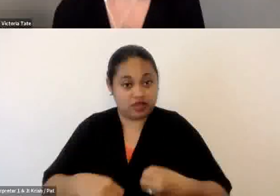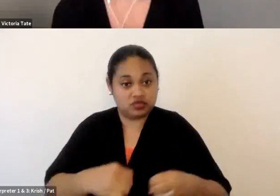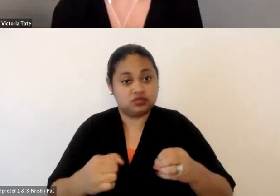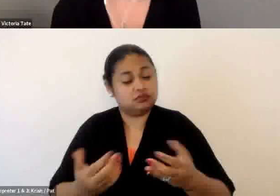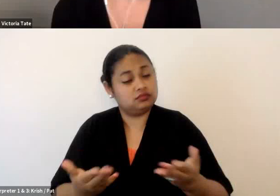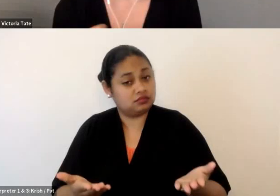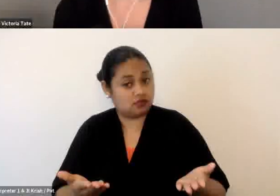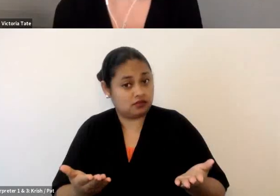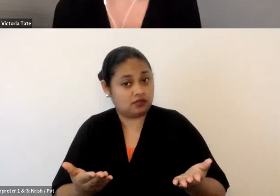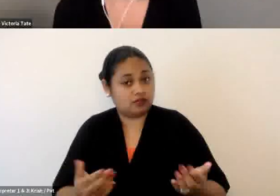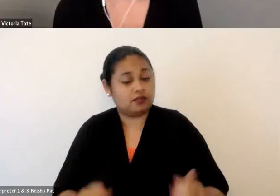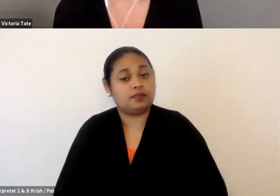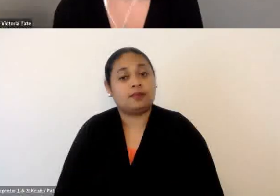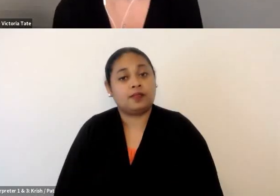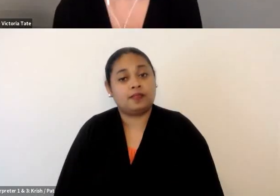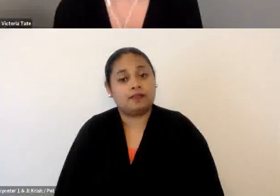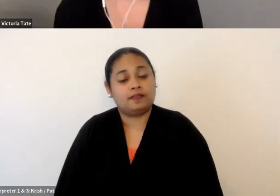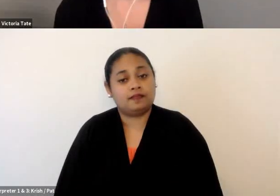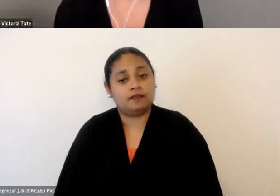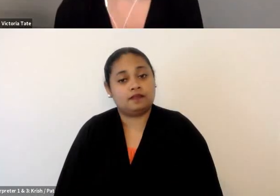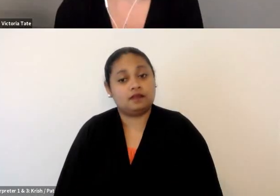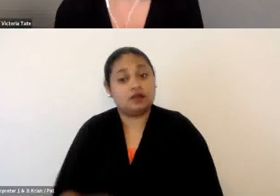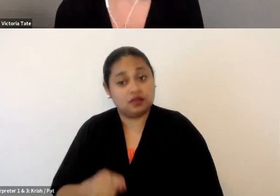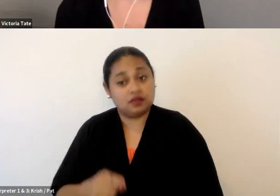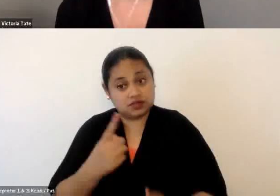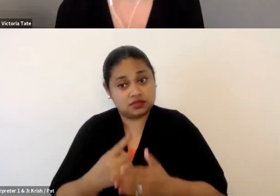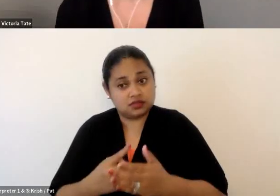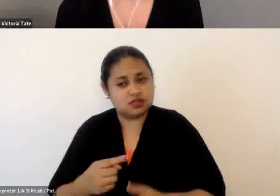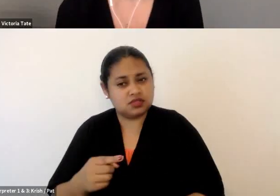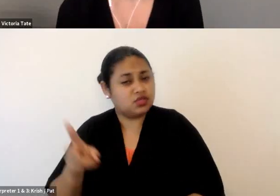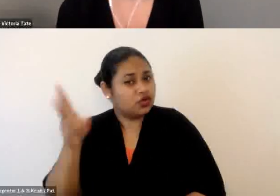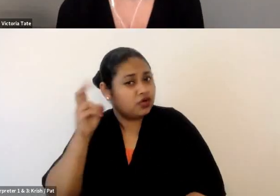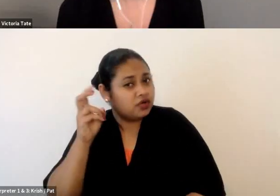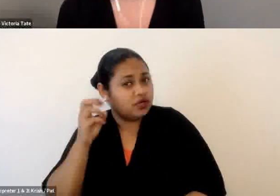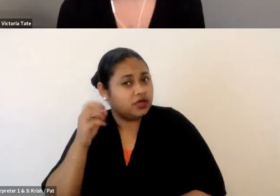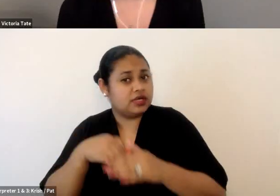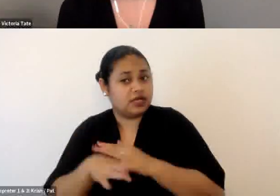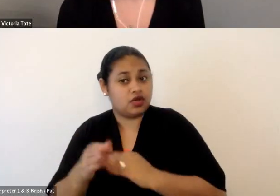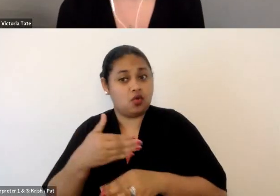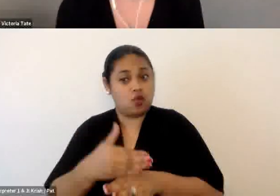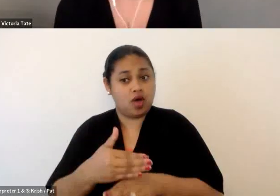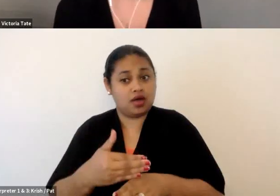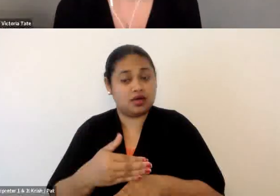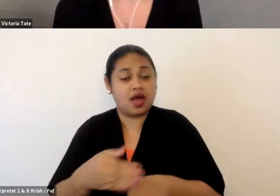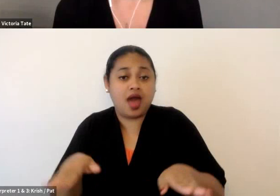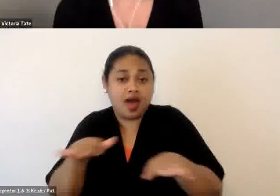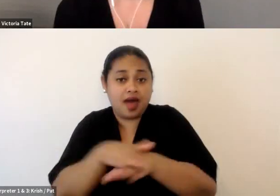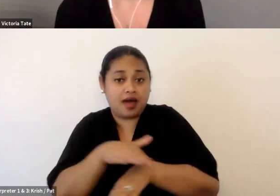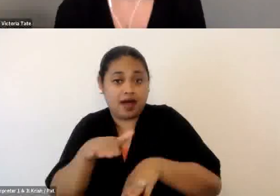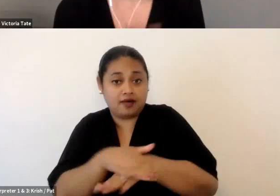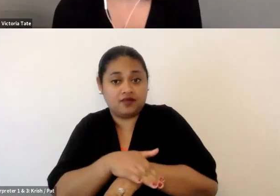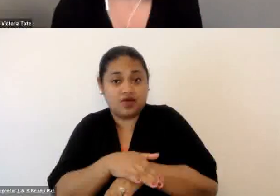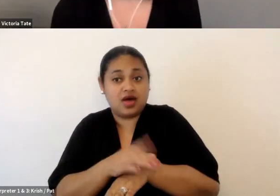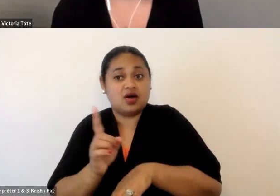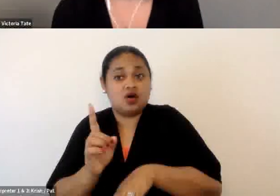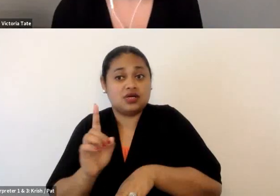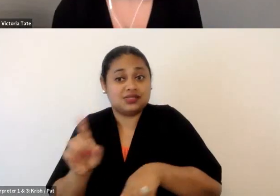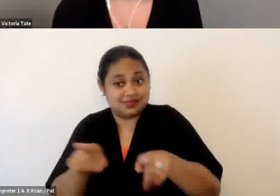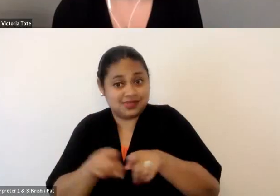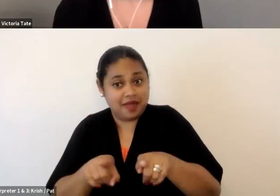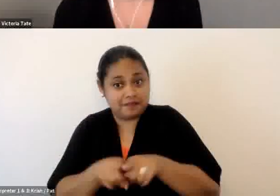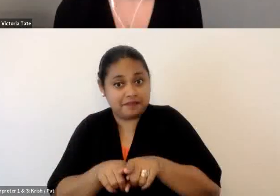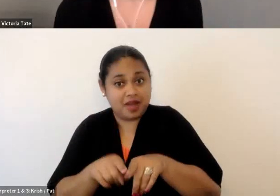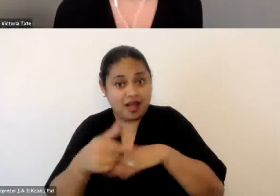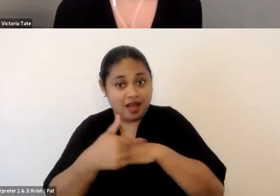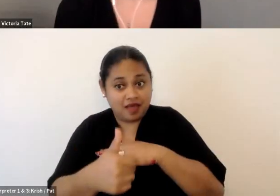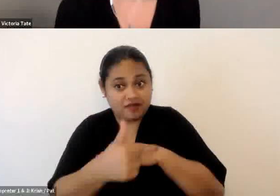this, is this echoed in your work as well? Does it cover the same angles? Do you recognize some